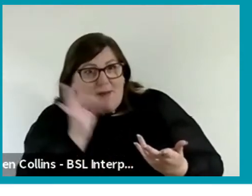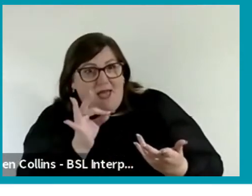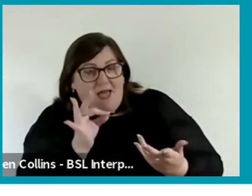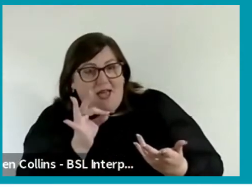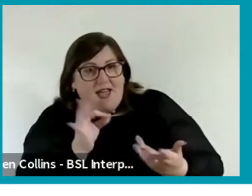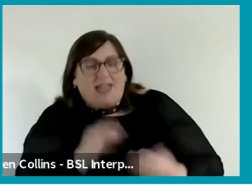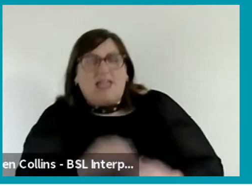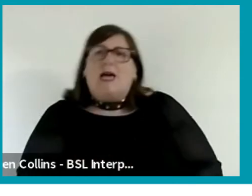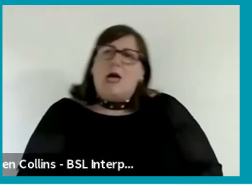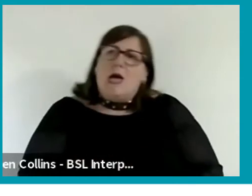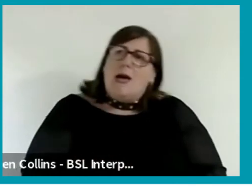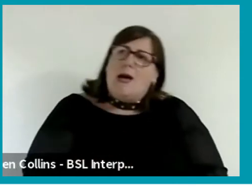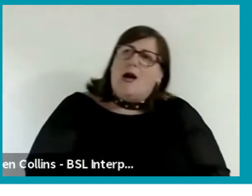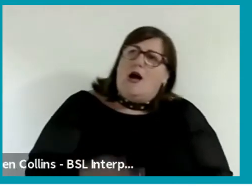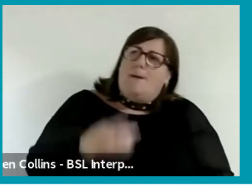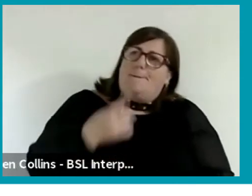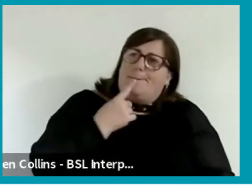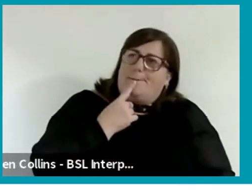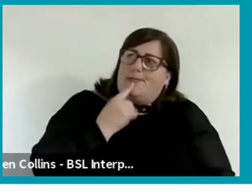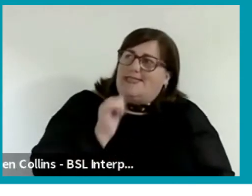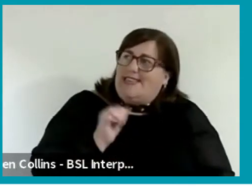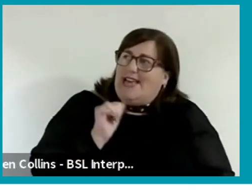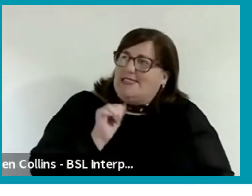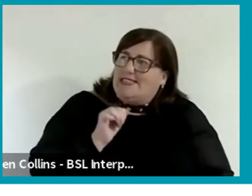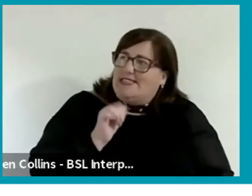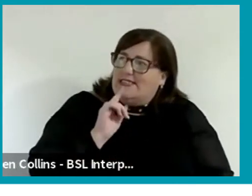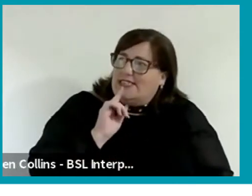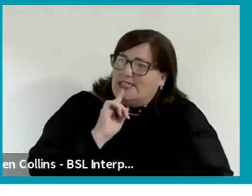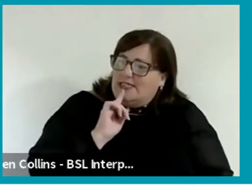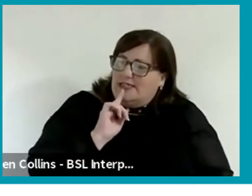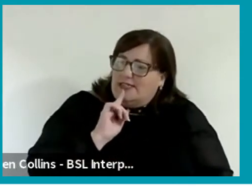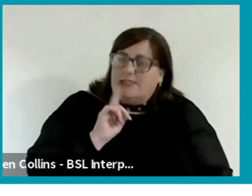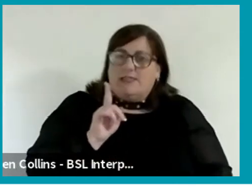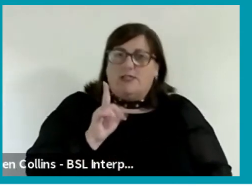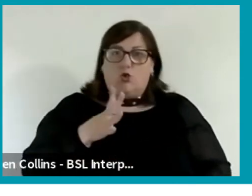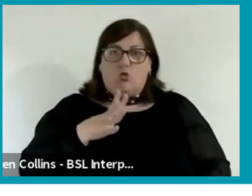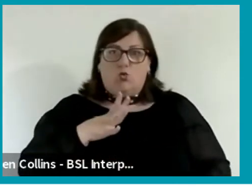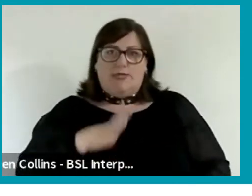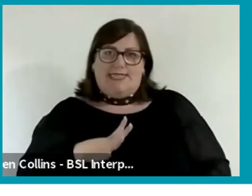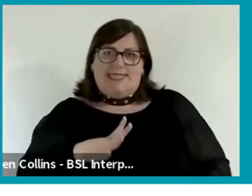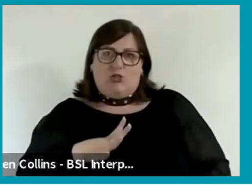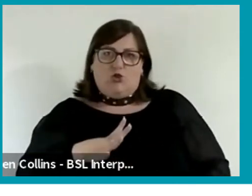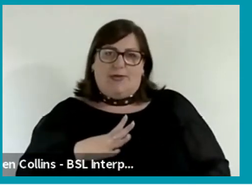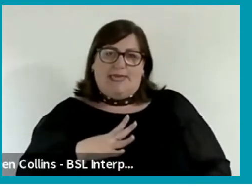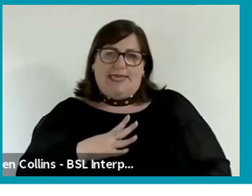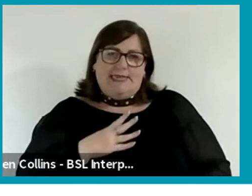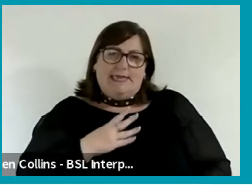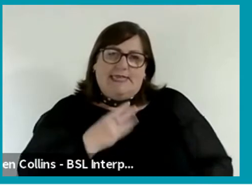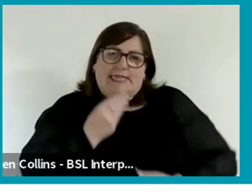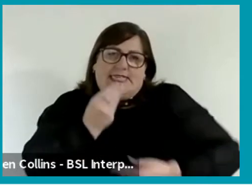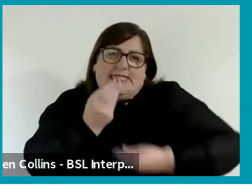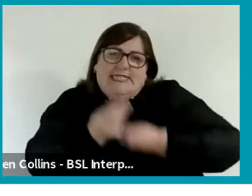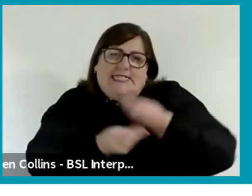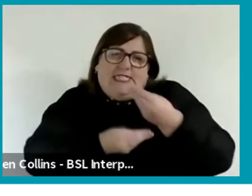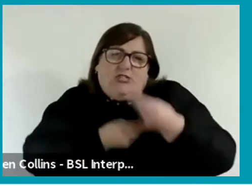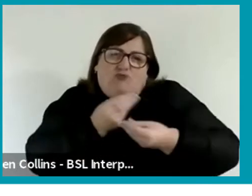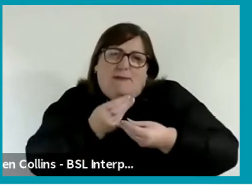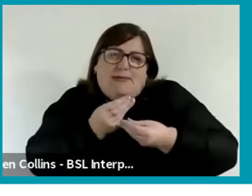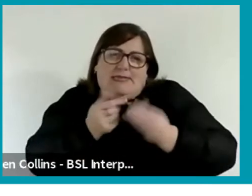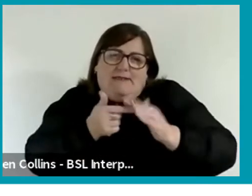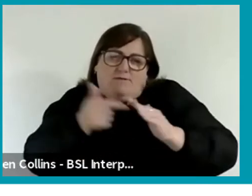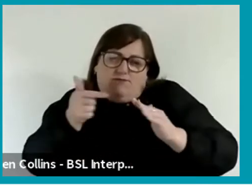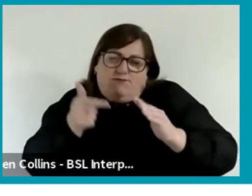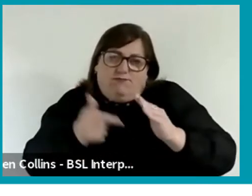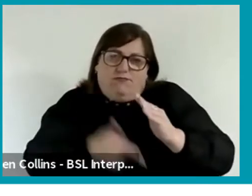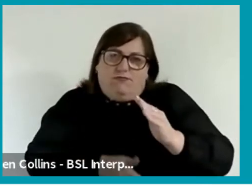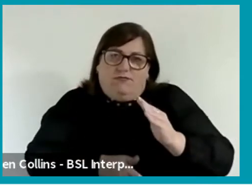Yes, so I would be as descriptive as you can. Doesn't matter if it's CV or your application where you can write something about